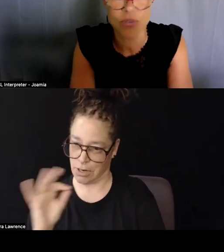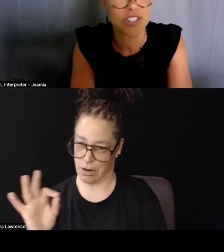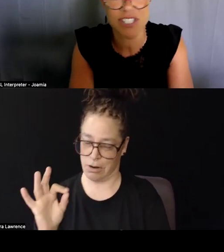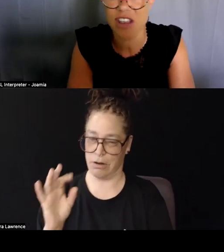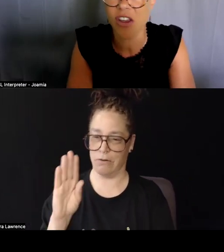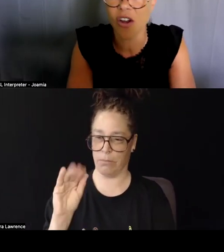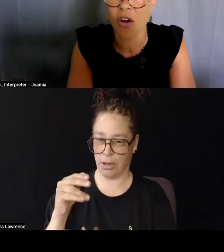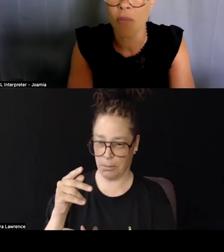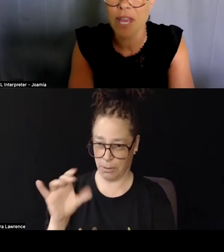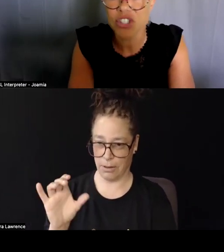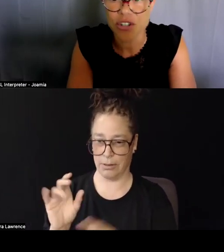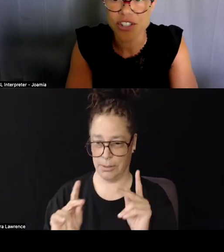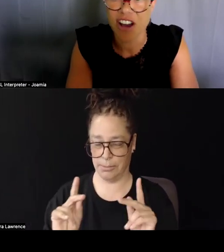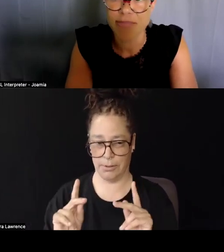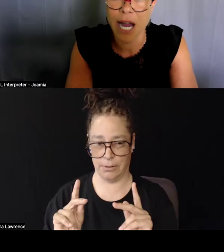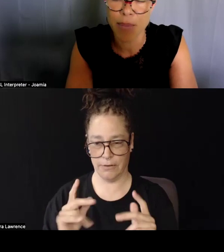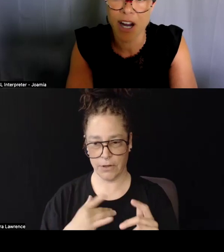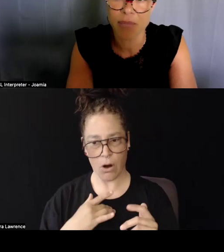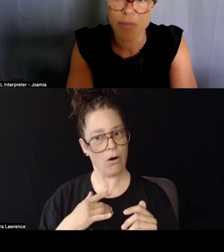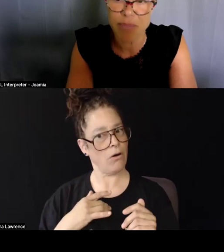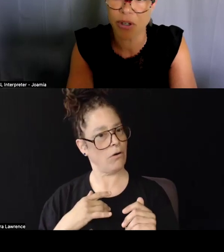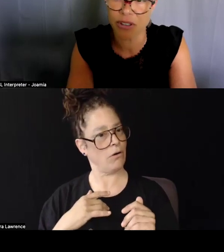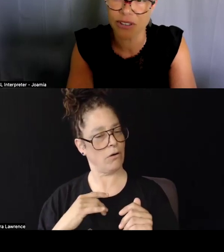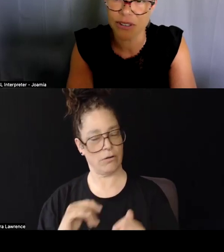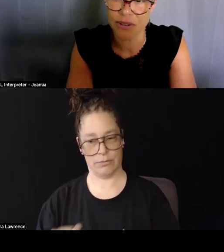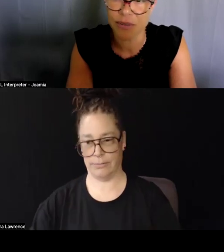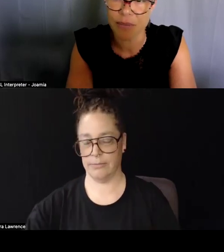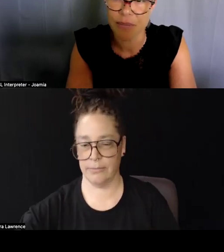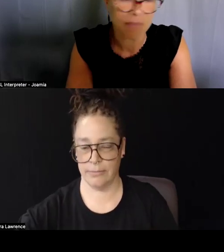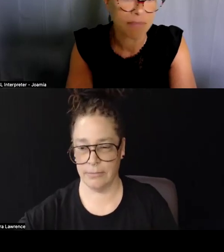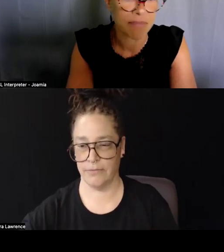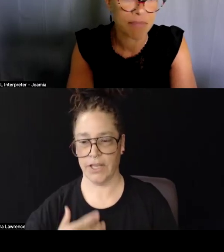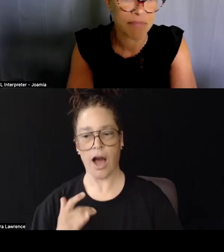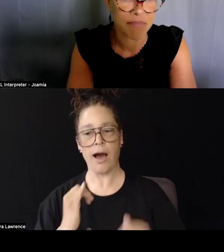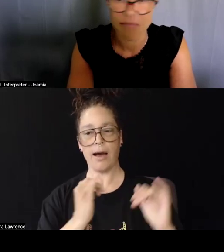for students to see pictures of BIPOC people.